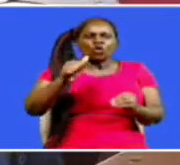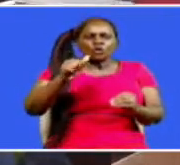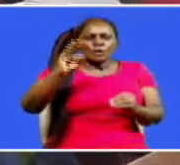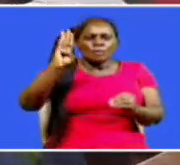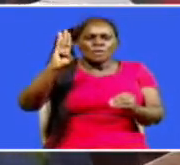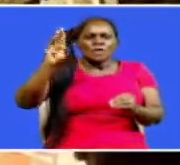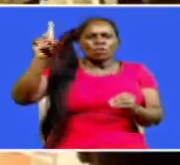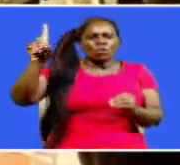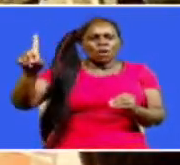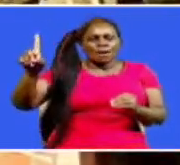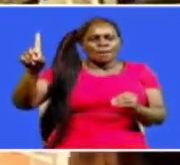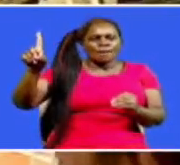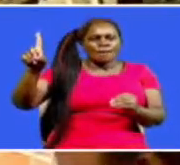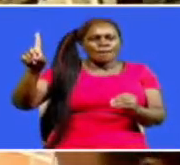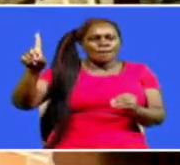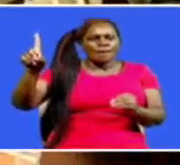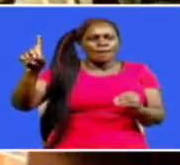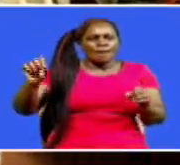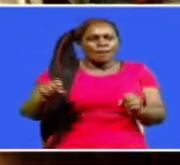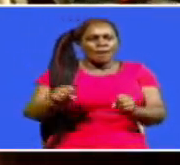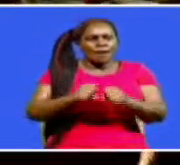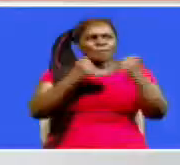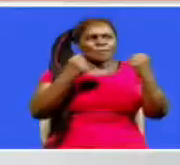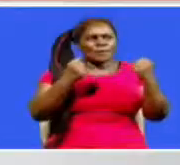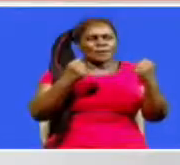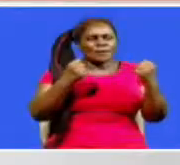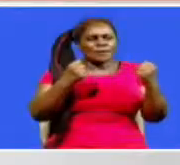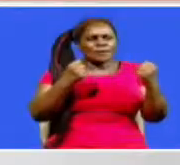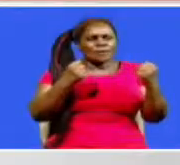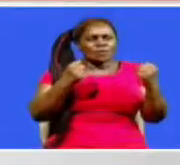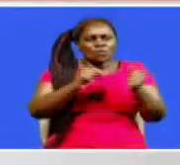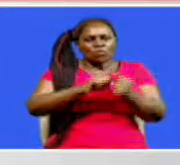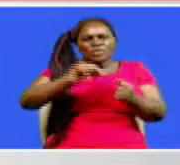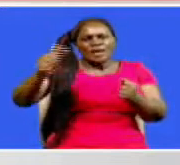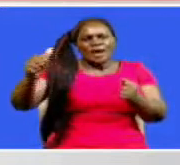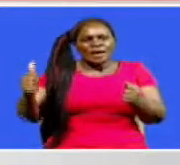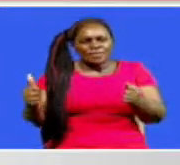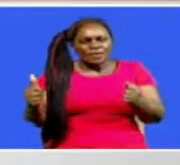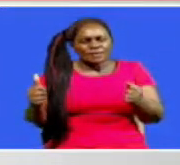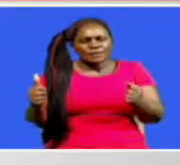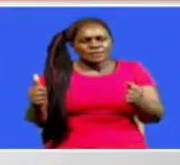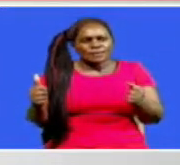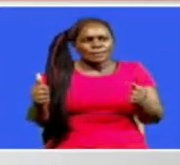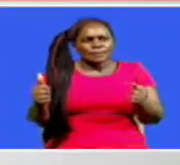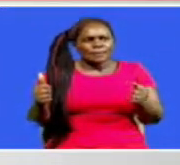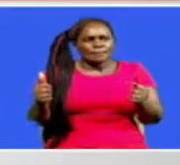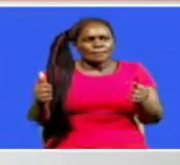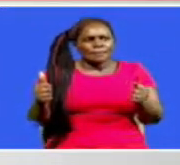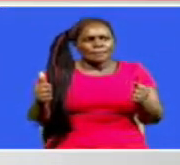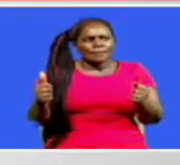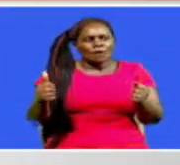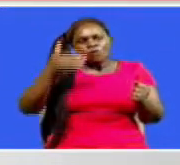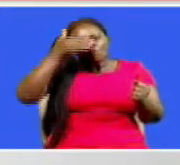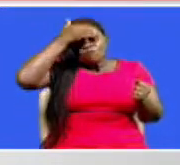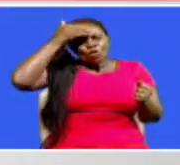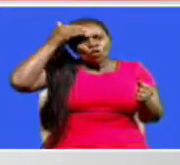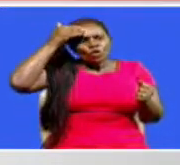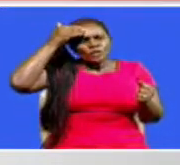D1 that was done to their counterparts, who actually were